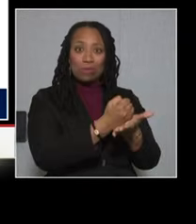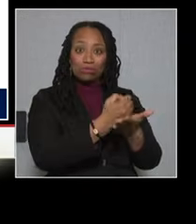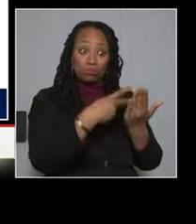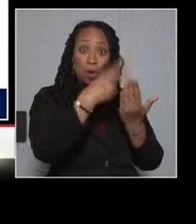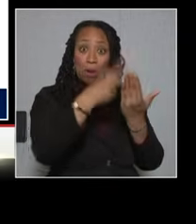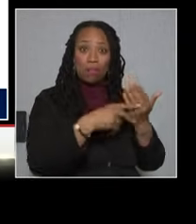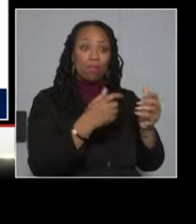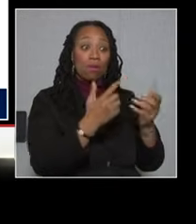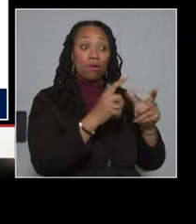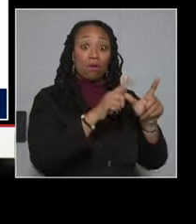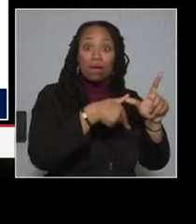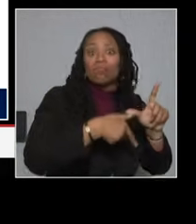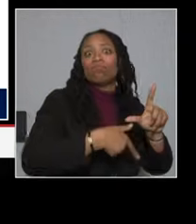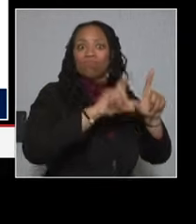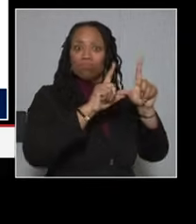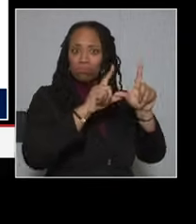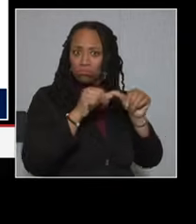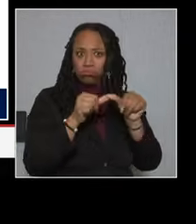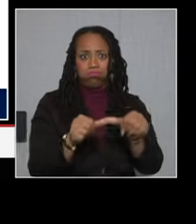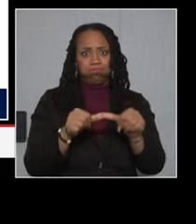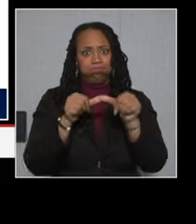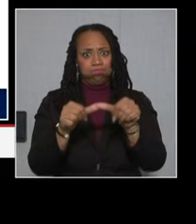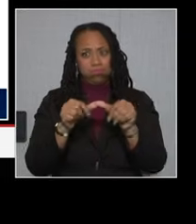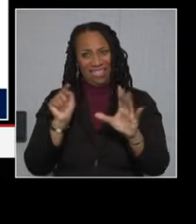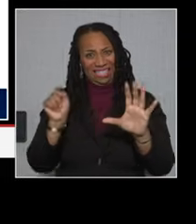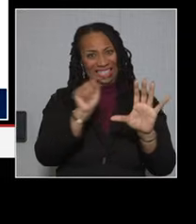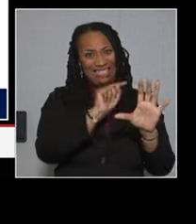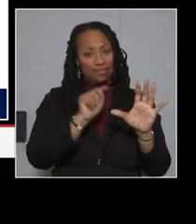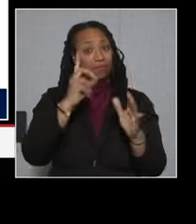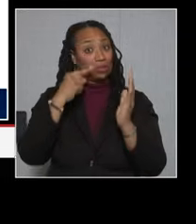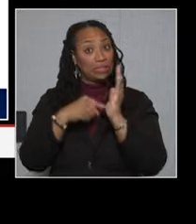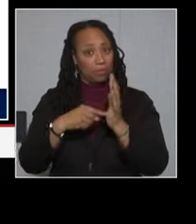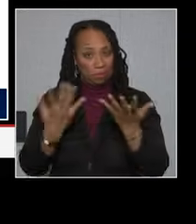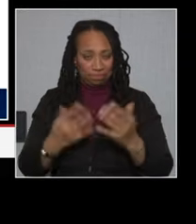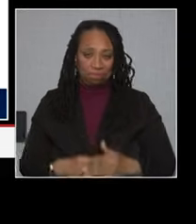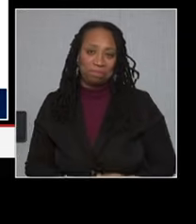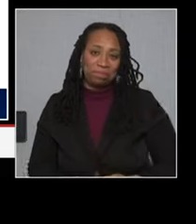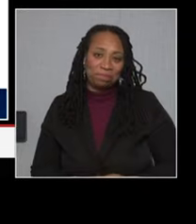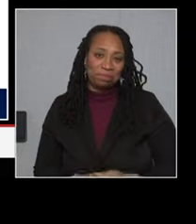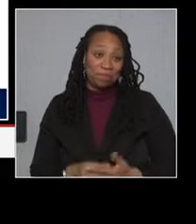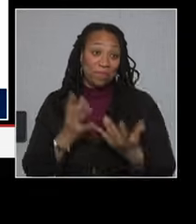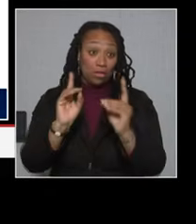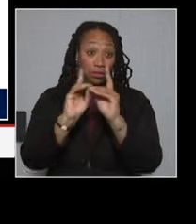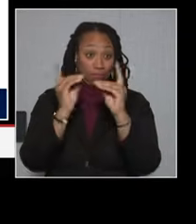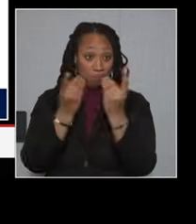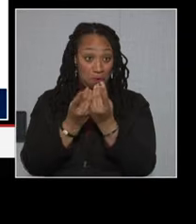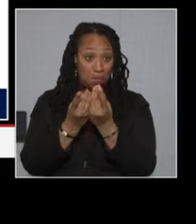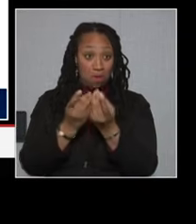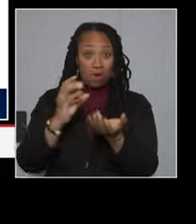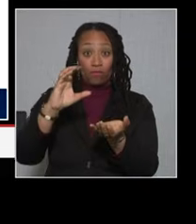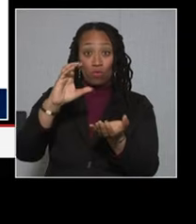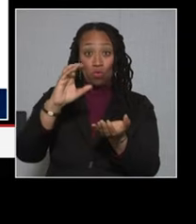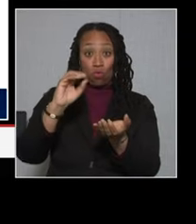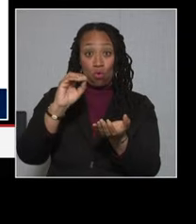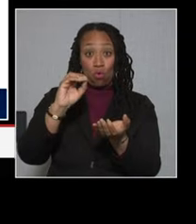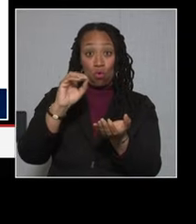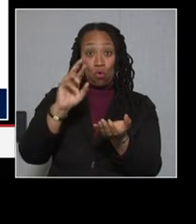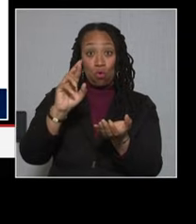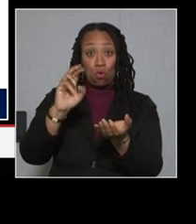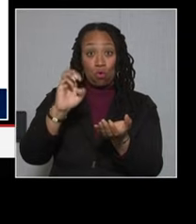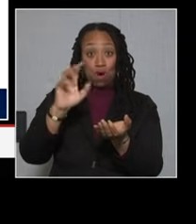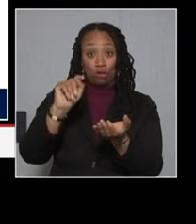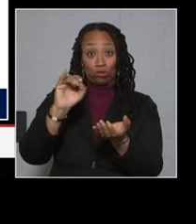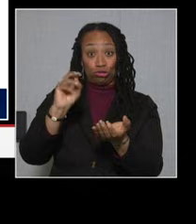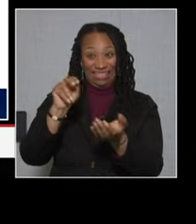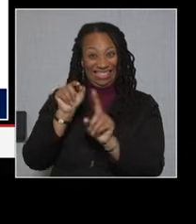of people. You see the Department of Corrections, which was reaccredited, making them just one of 13% of